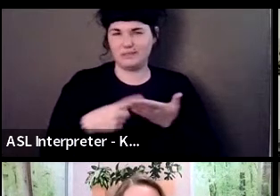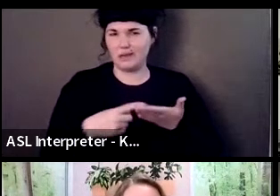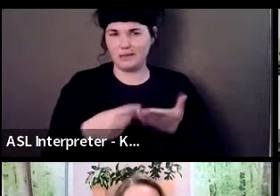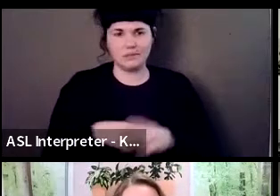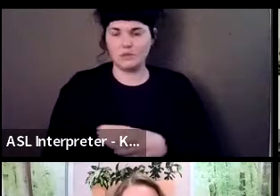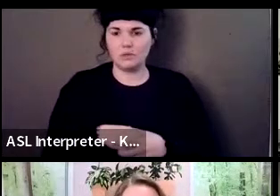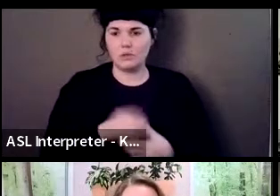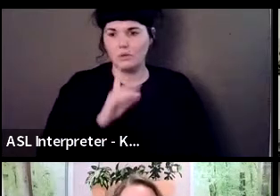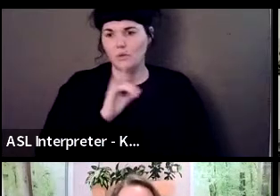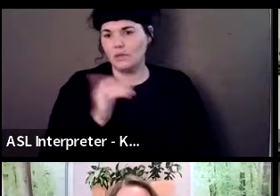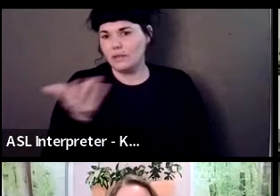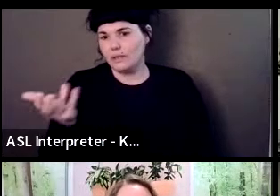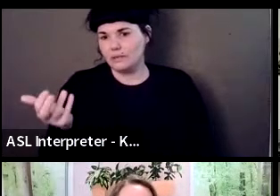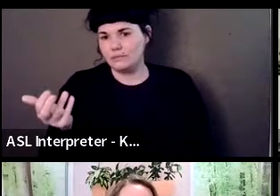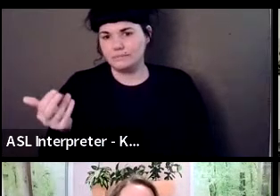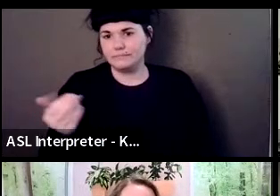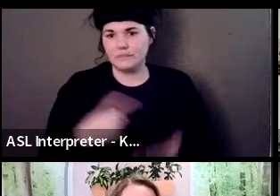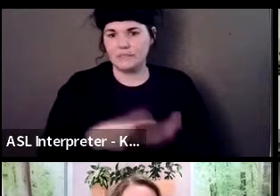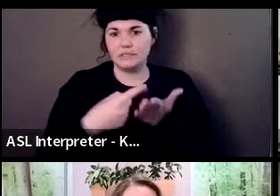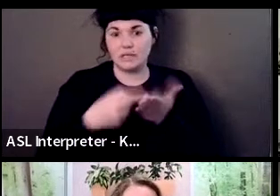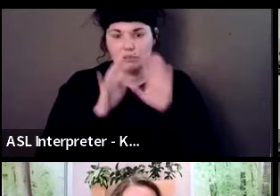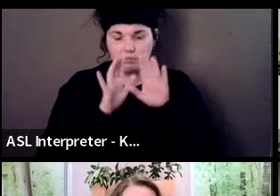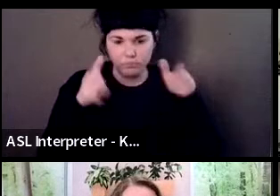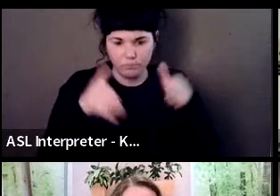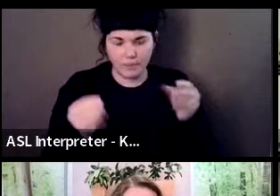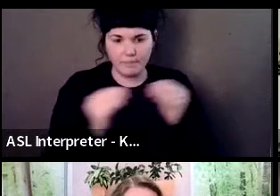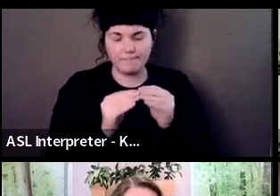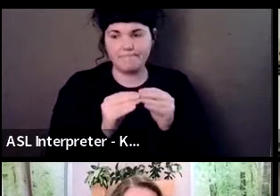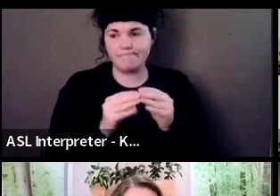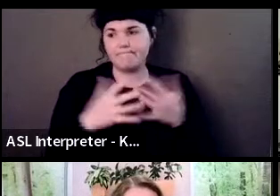Really, the discussion was around